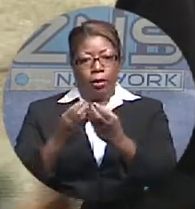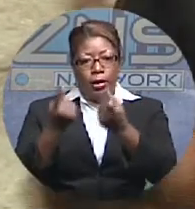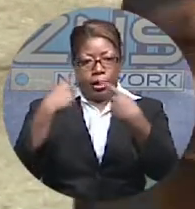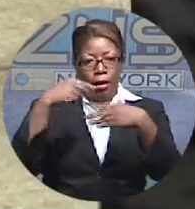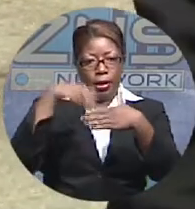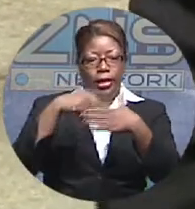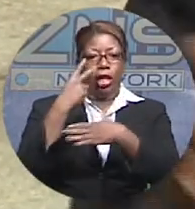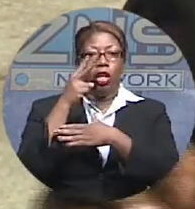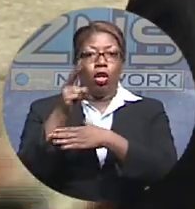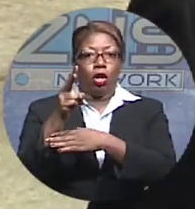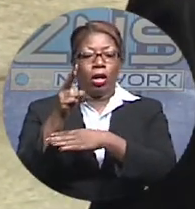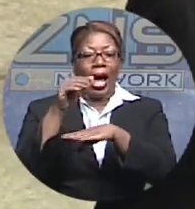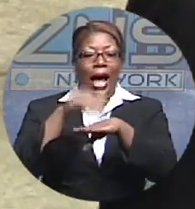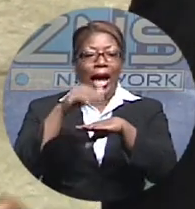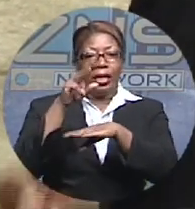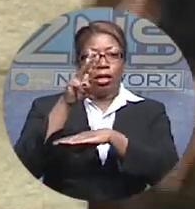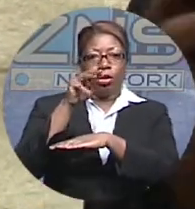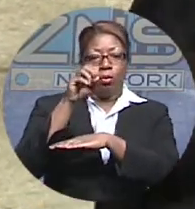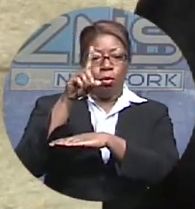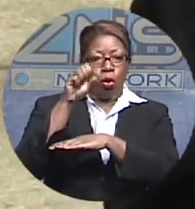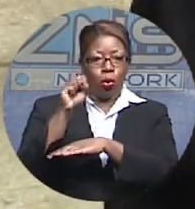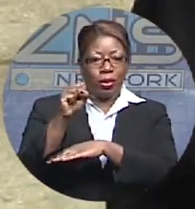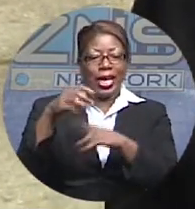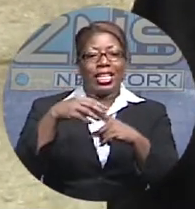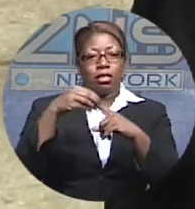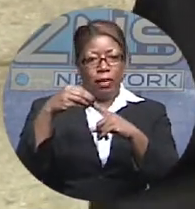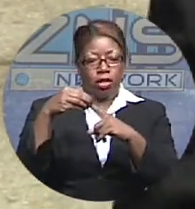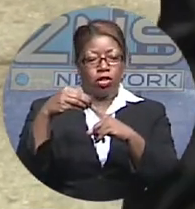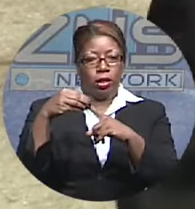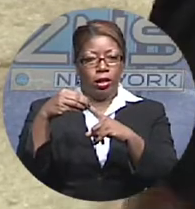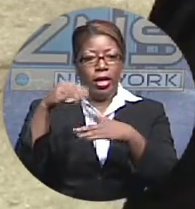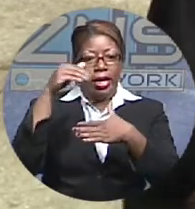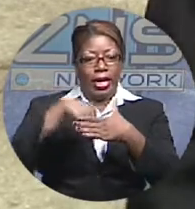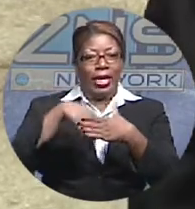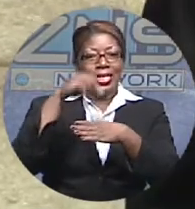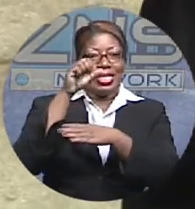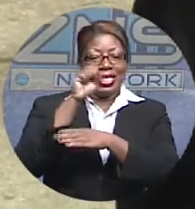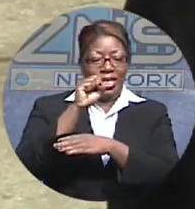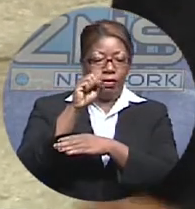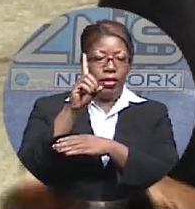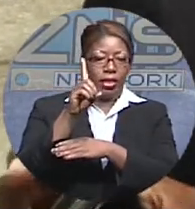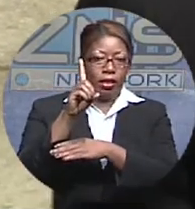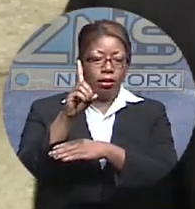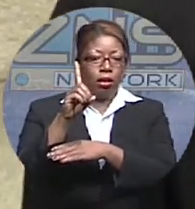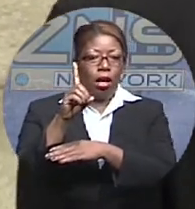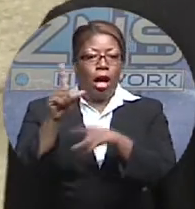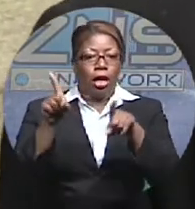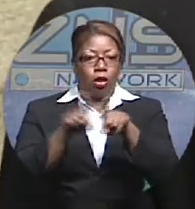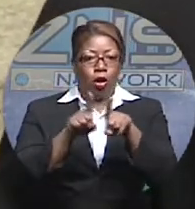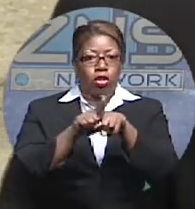and look at the mold, especially in Stephen Dillet and